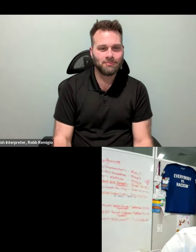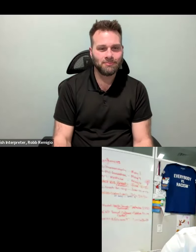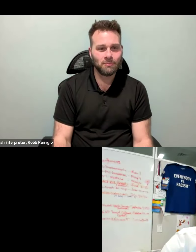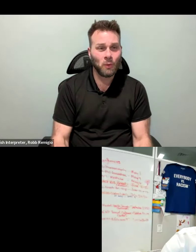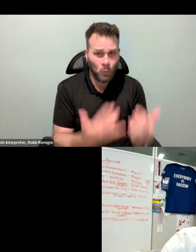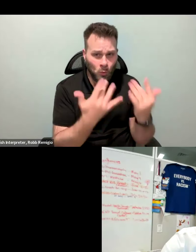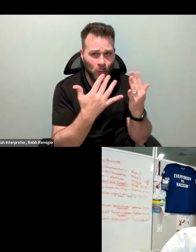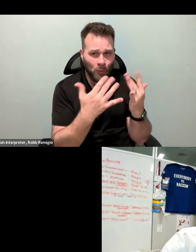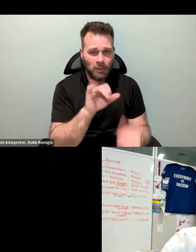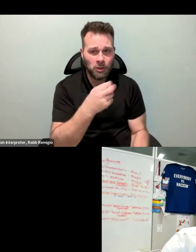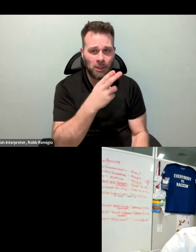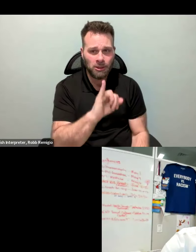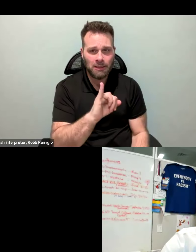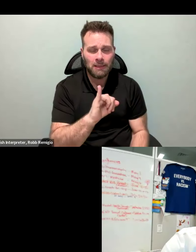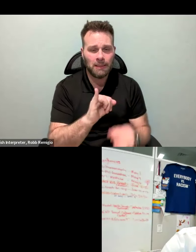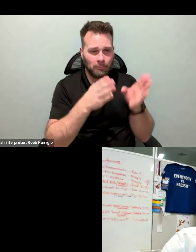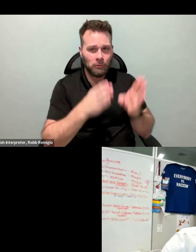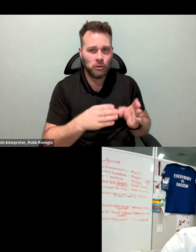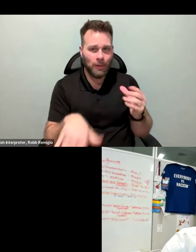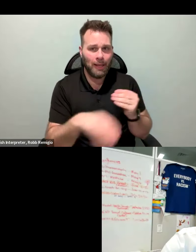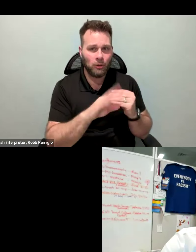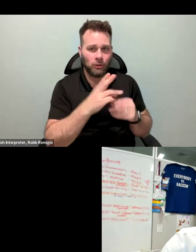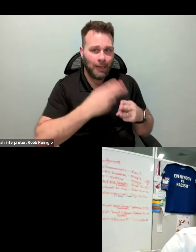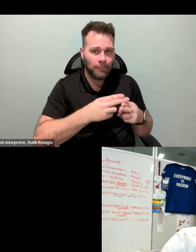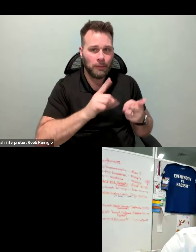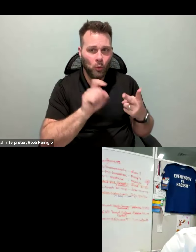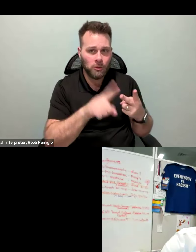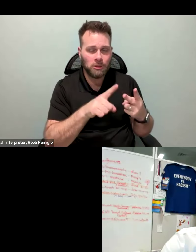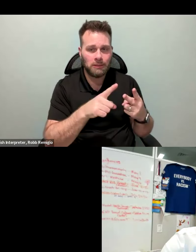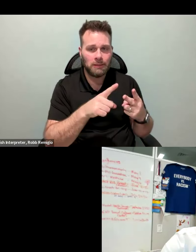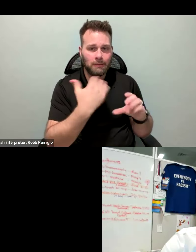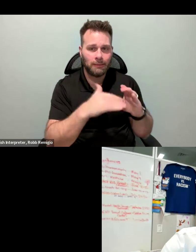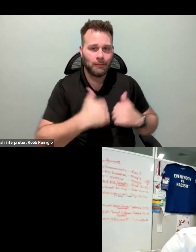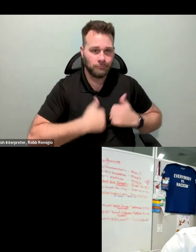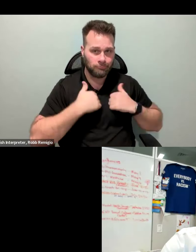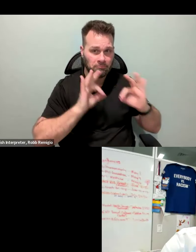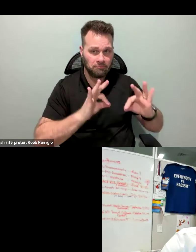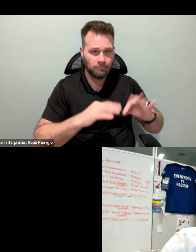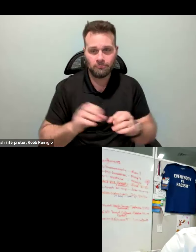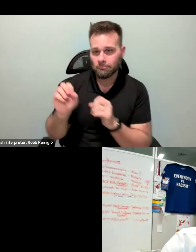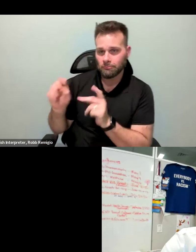just a minute, Joshi, so that person can put her question and everything in the chat. Okay. We'll